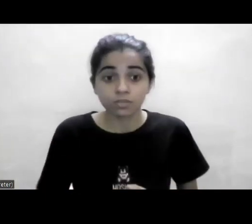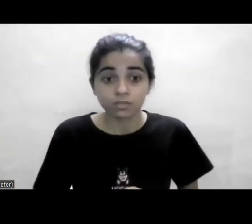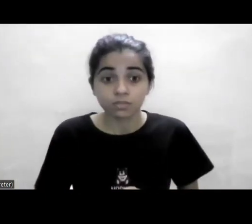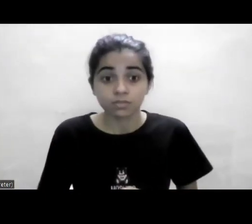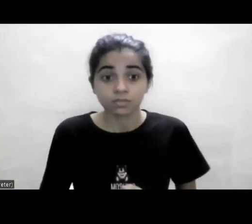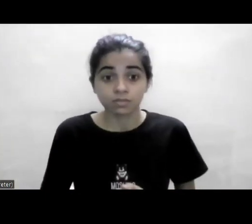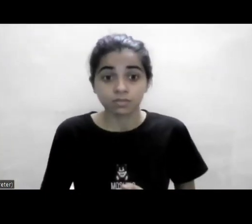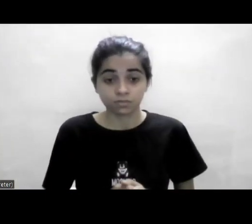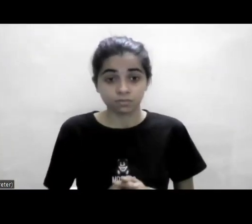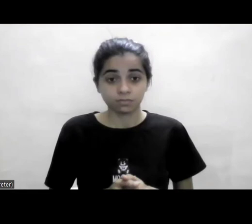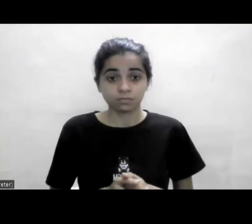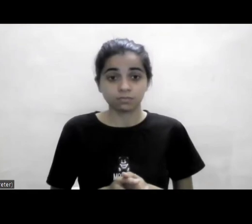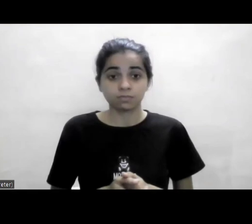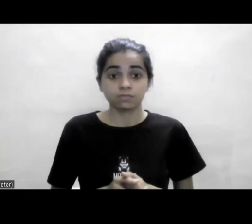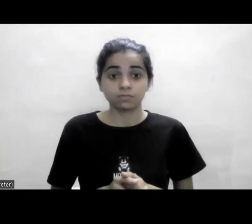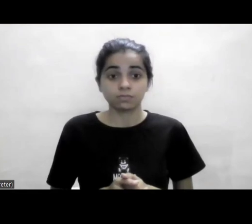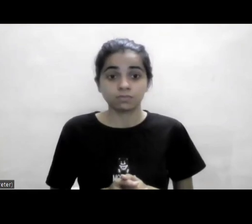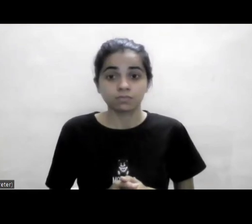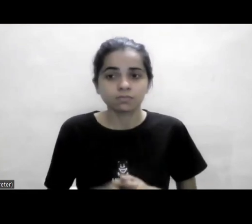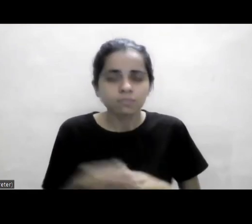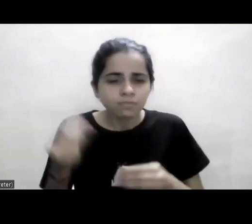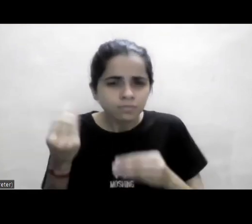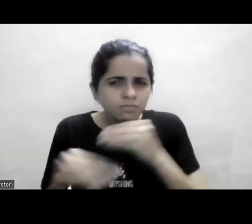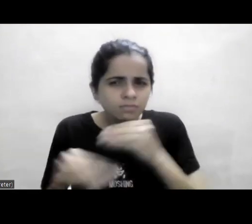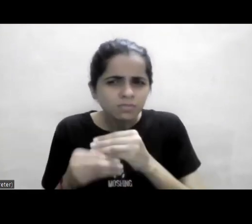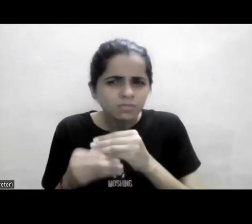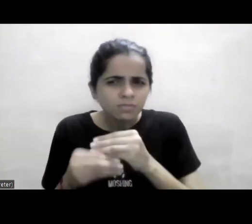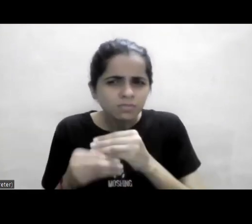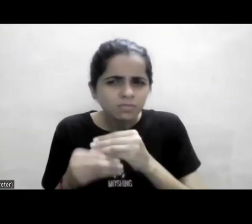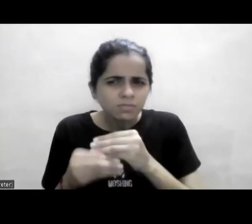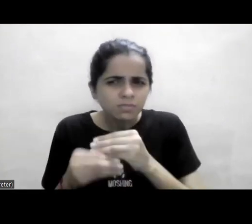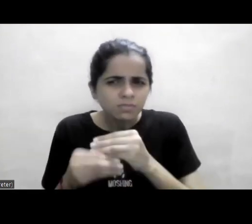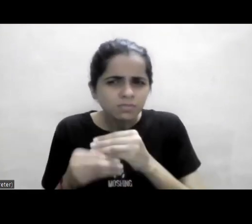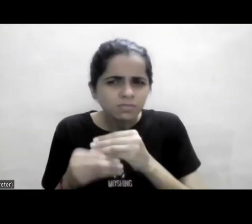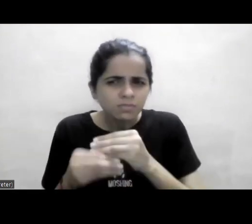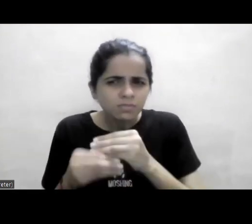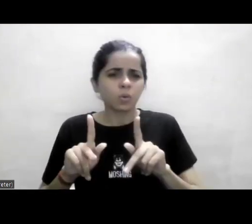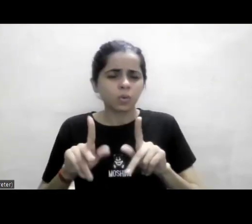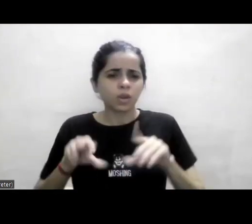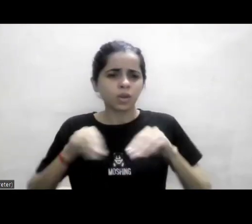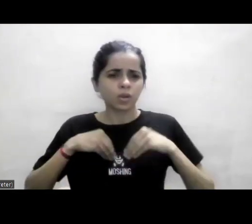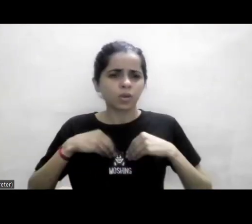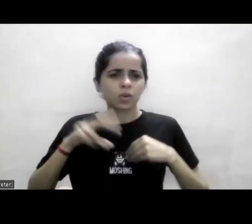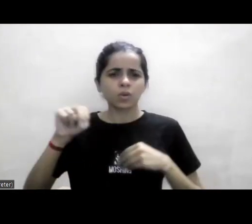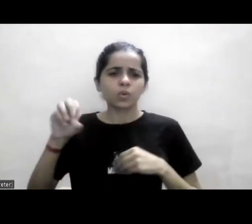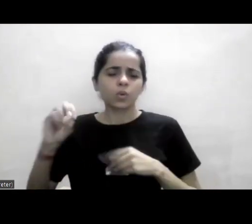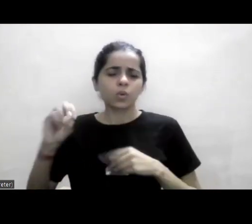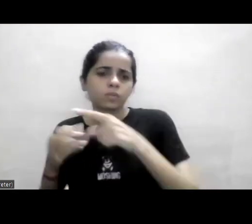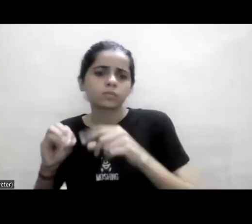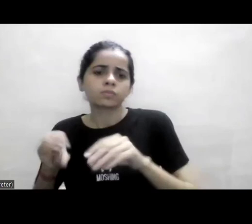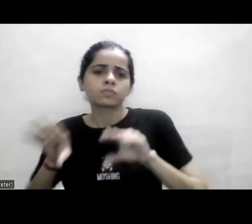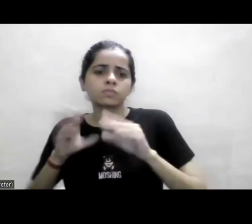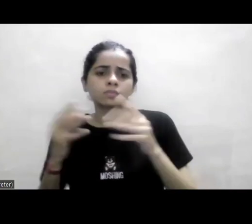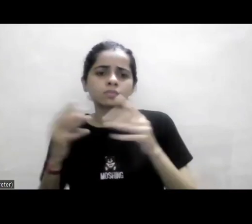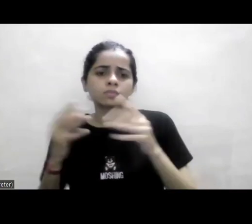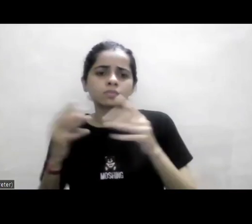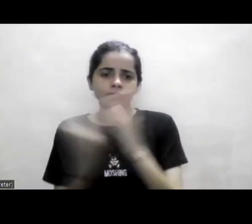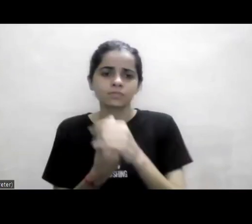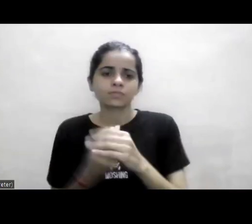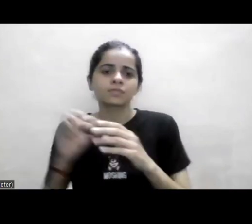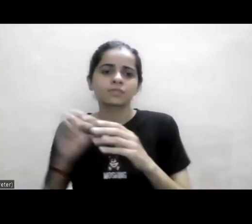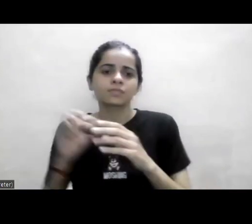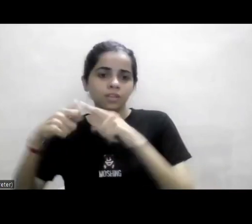Okay. All right. It's okay to not be okay. No, this is a different one. It's deals with the